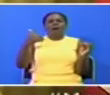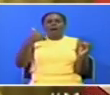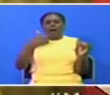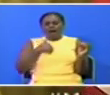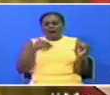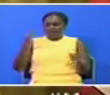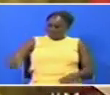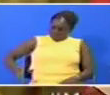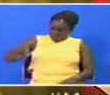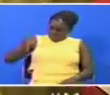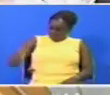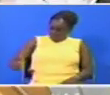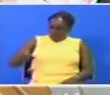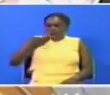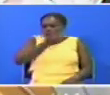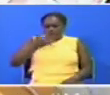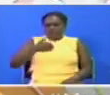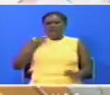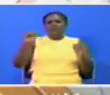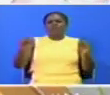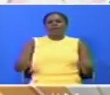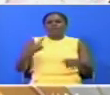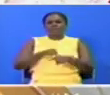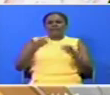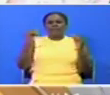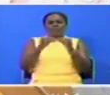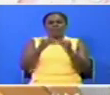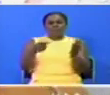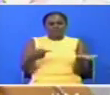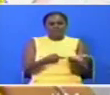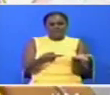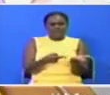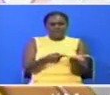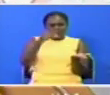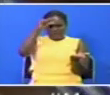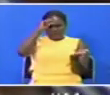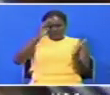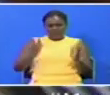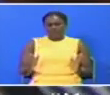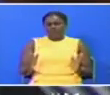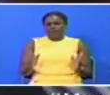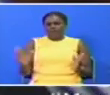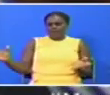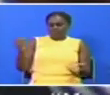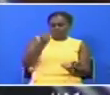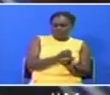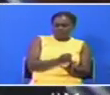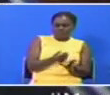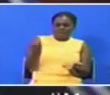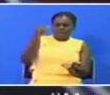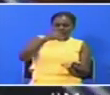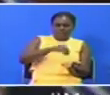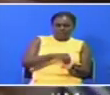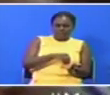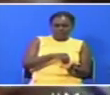railway, you can have your oil. During the meeting, Taita Taveta Governor John Murutu was re-elected as the Council